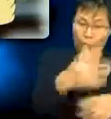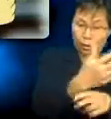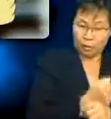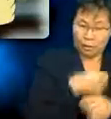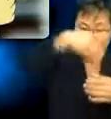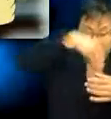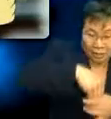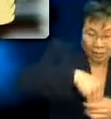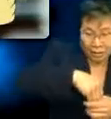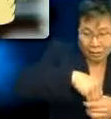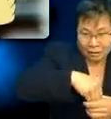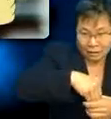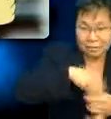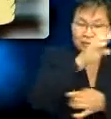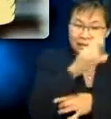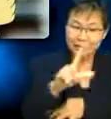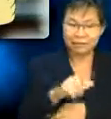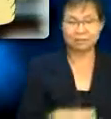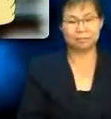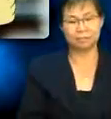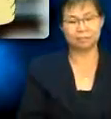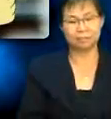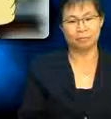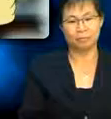inner epidermal cell.